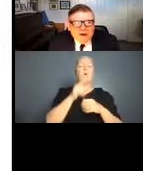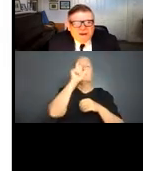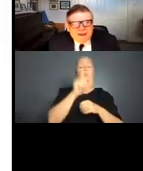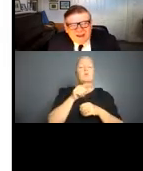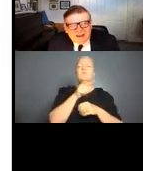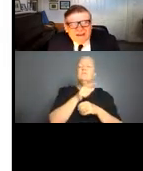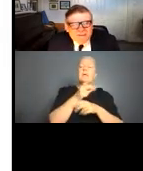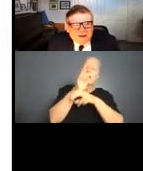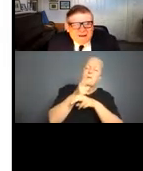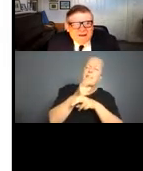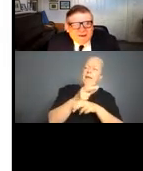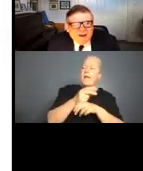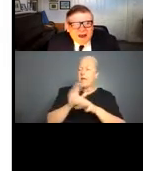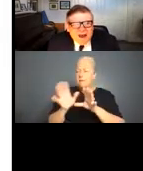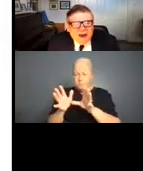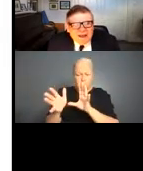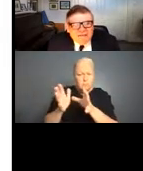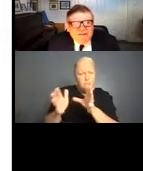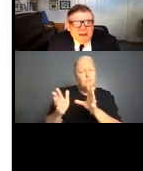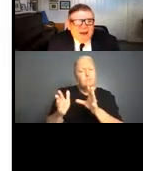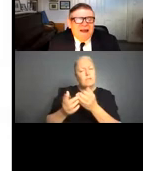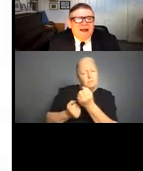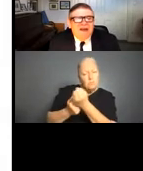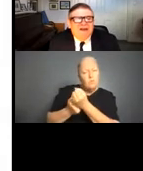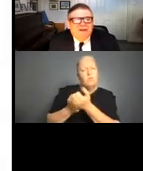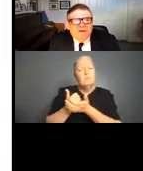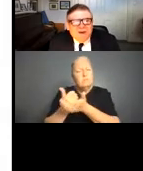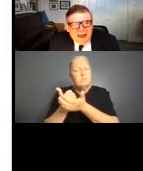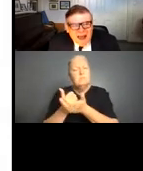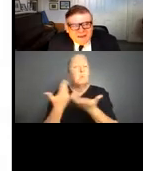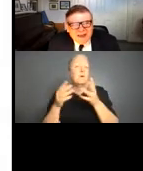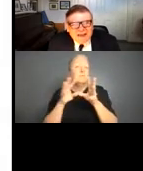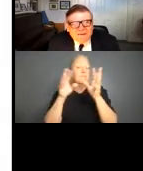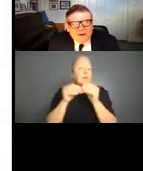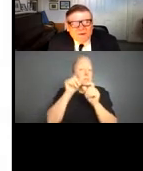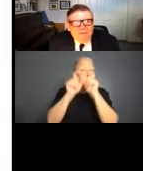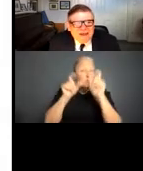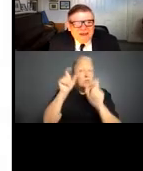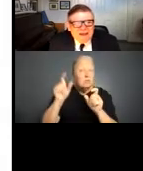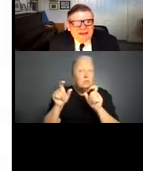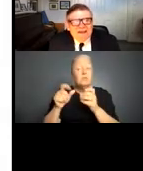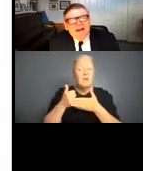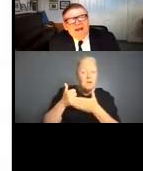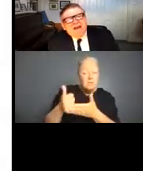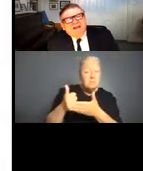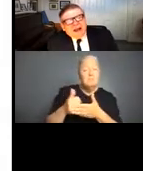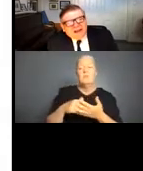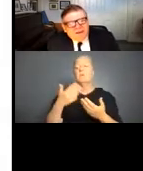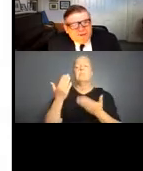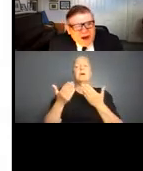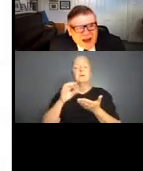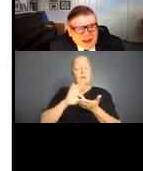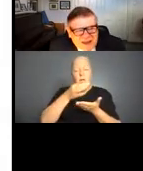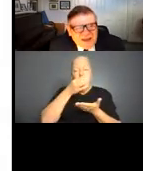prefer personal assistants, but also care workers and family, to get things for them, medicines,